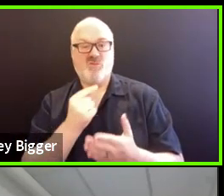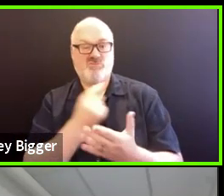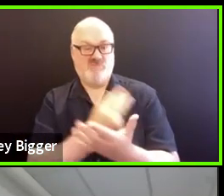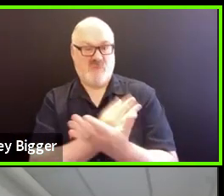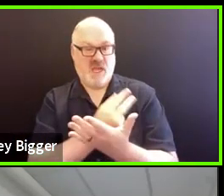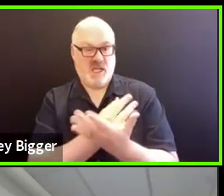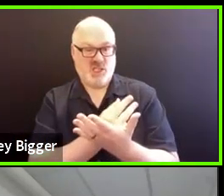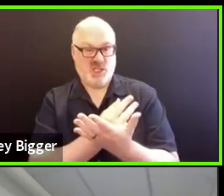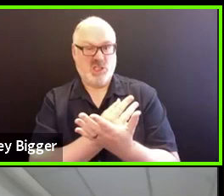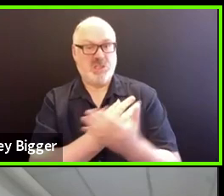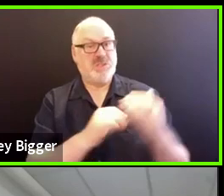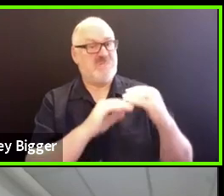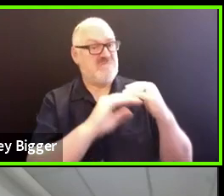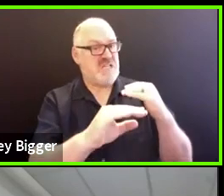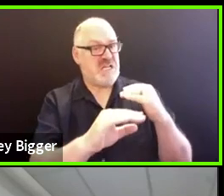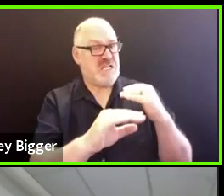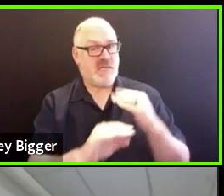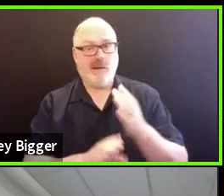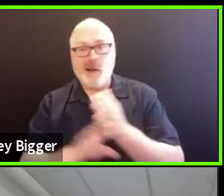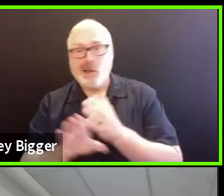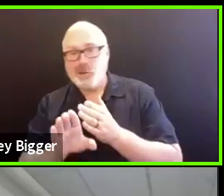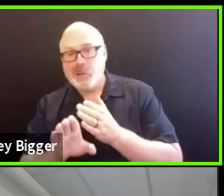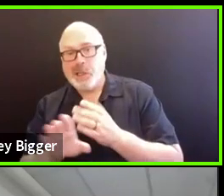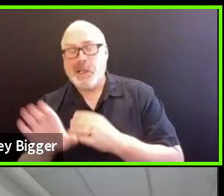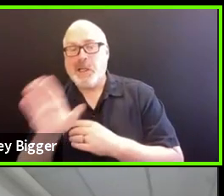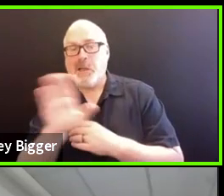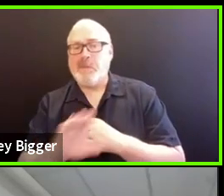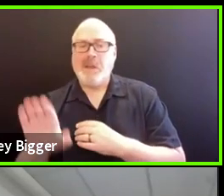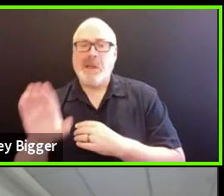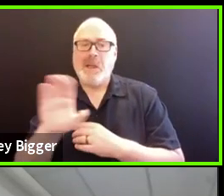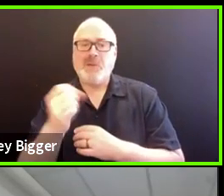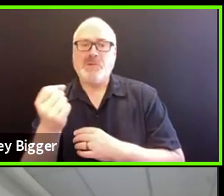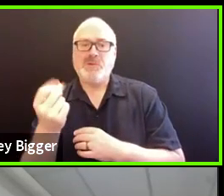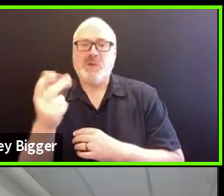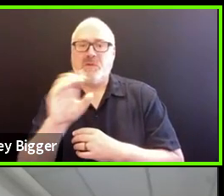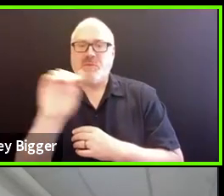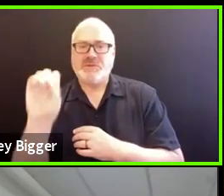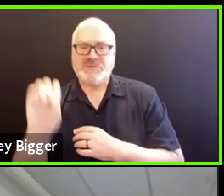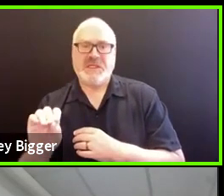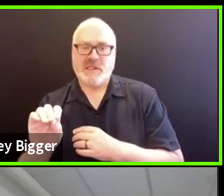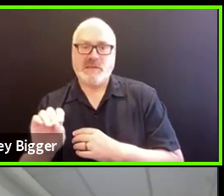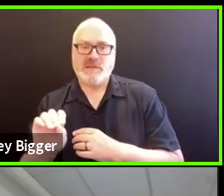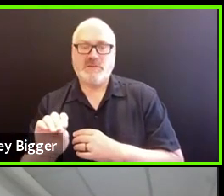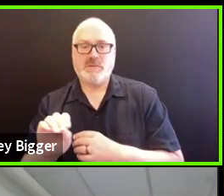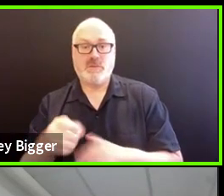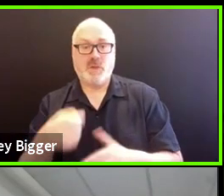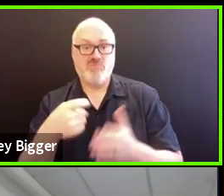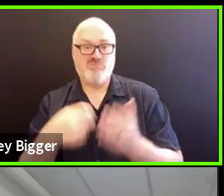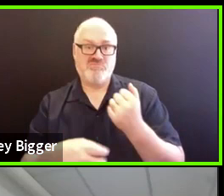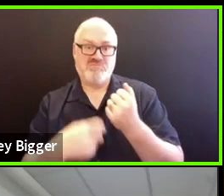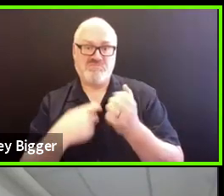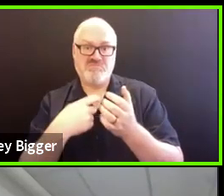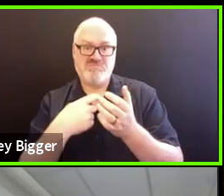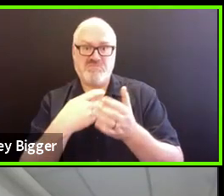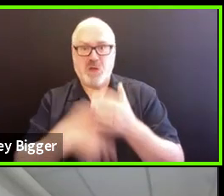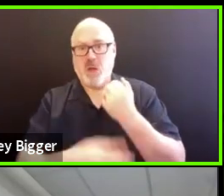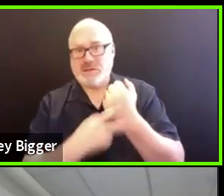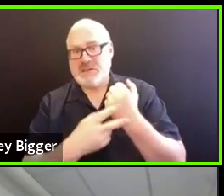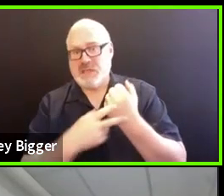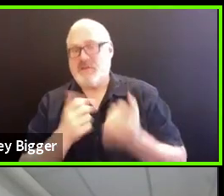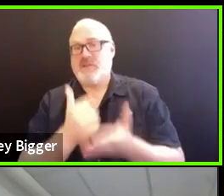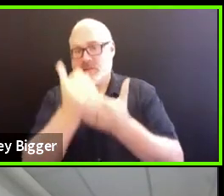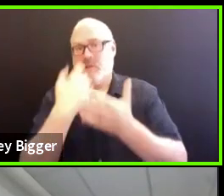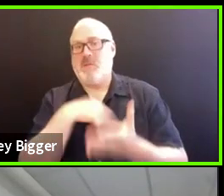about flat. On the undergraduate side, it's only down about 12%. So that with cost savings has really helped